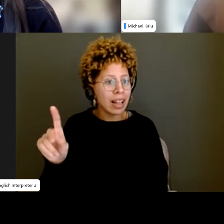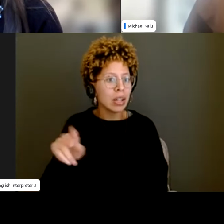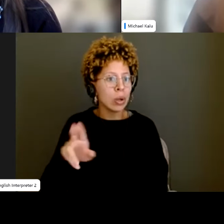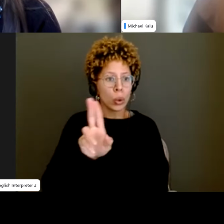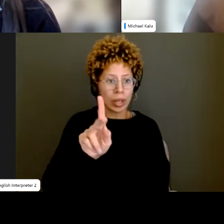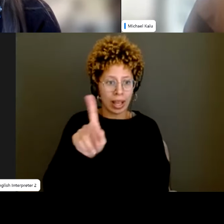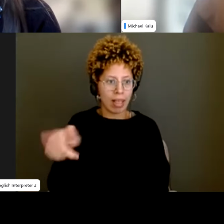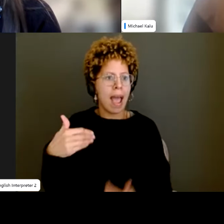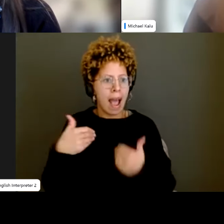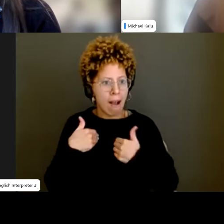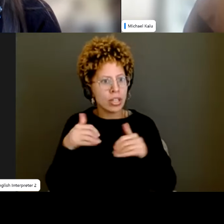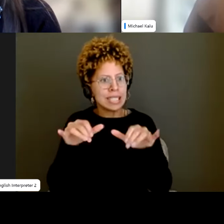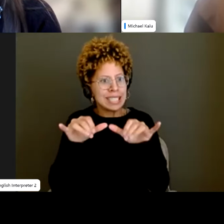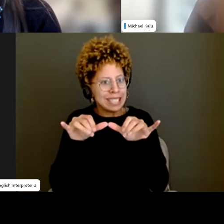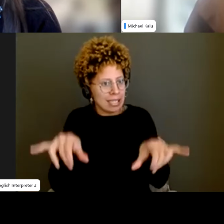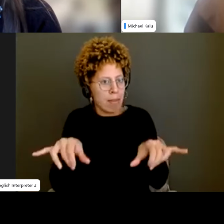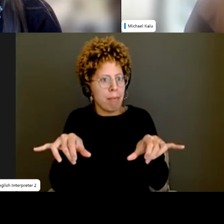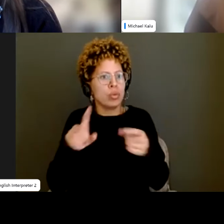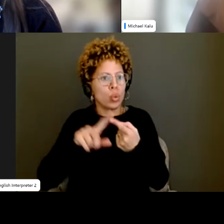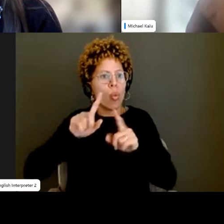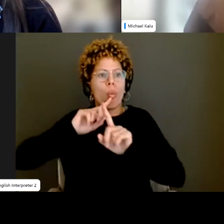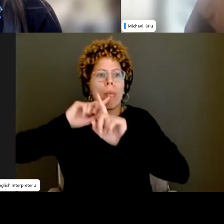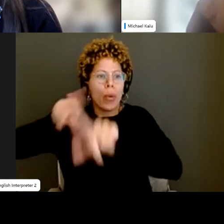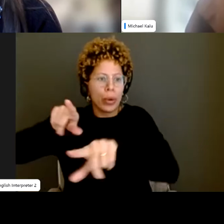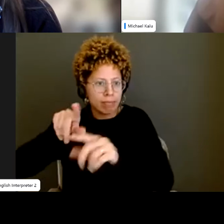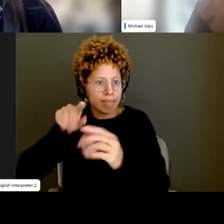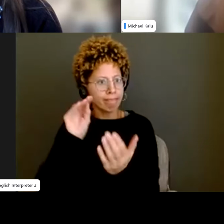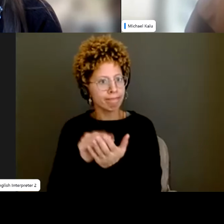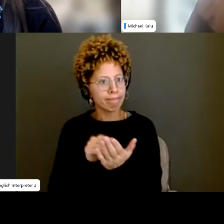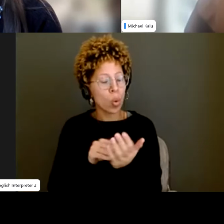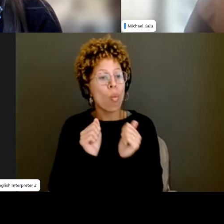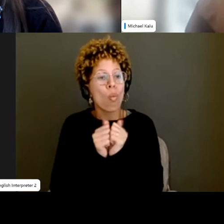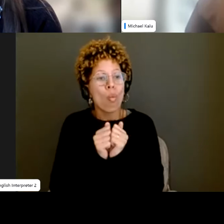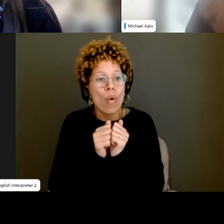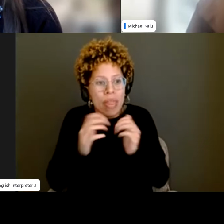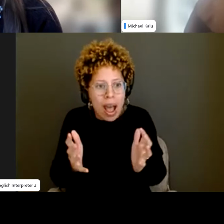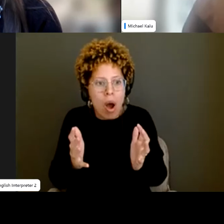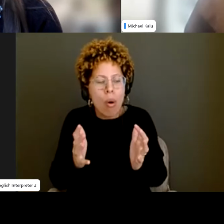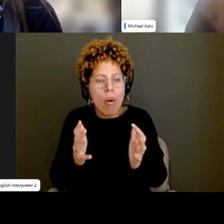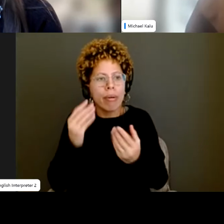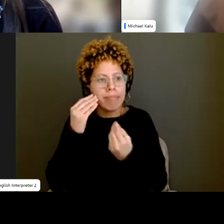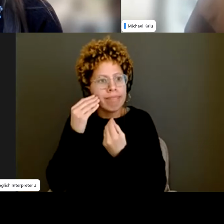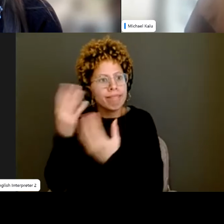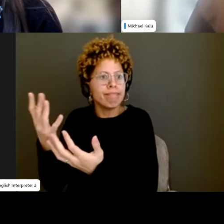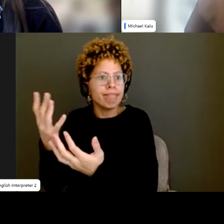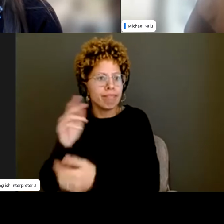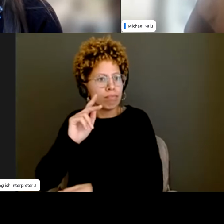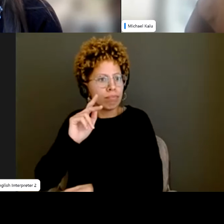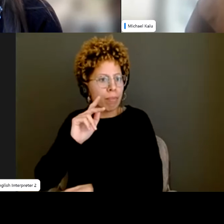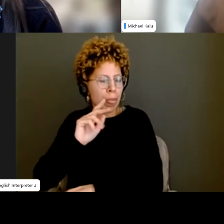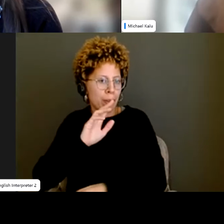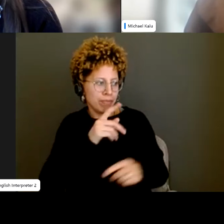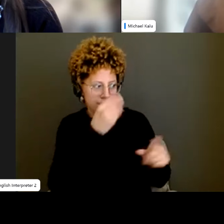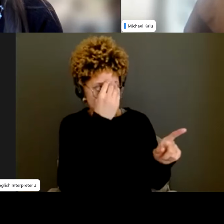well-structured approach on how you can report abuse without actually letting the person or the abuser know that the person is reporting the